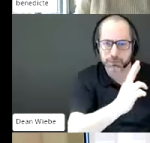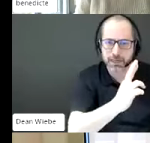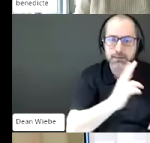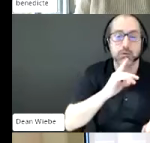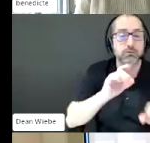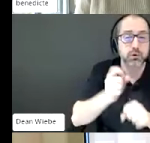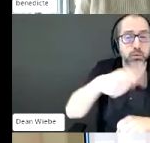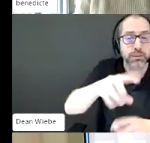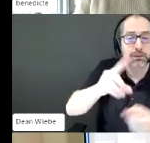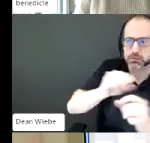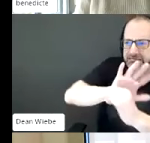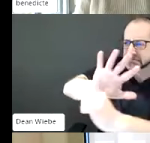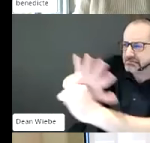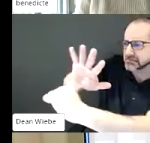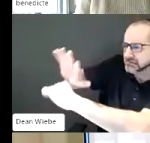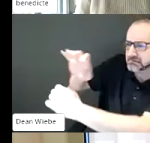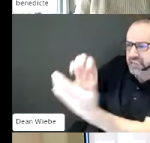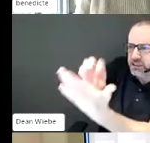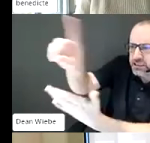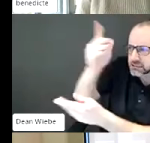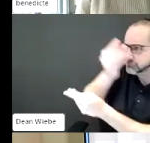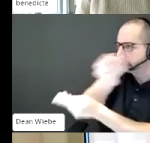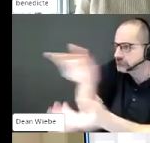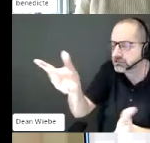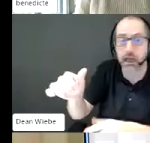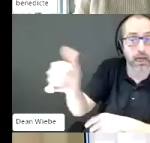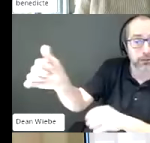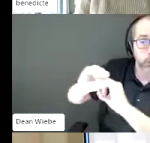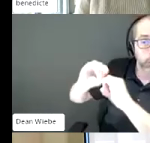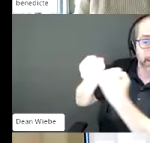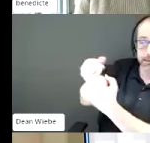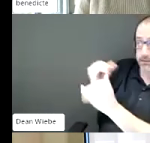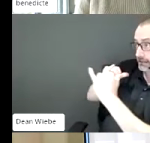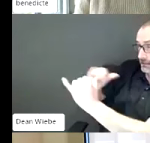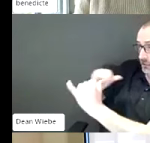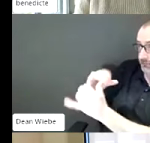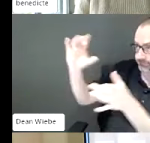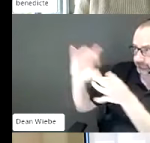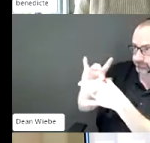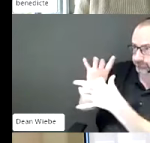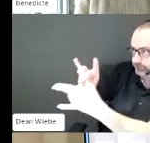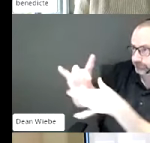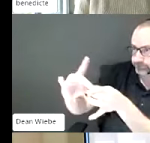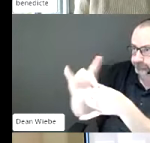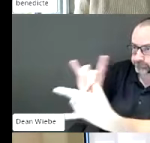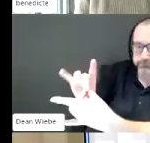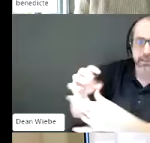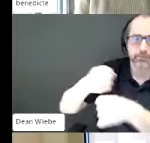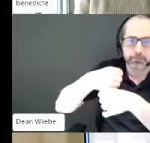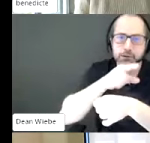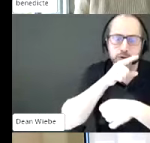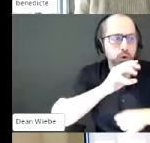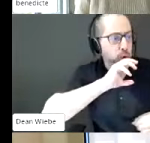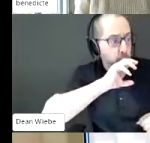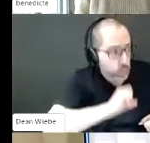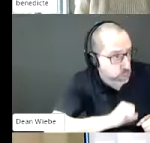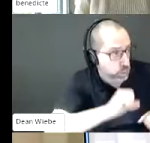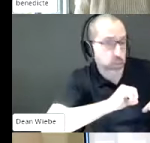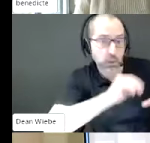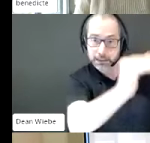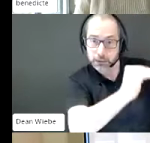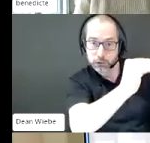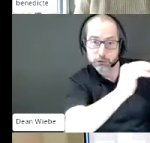in our communities and work with like-minded organizations to ensure that we reach older adults and